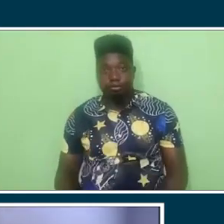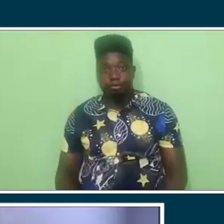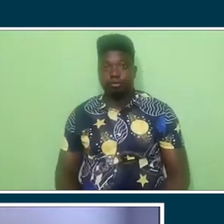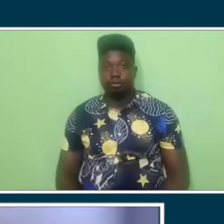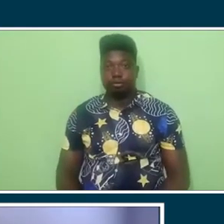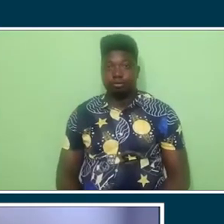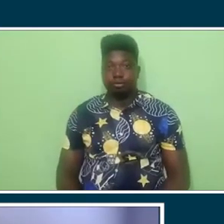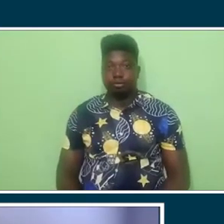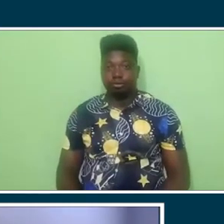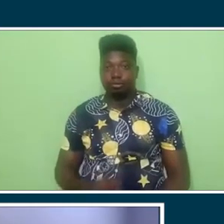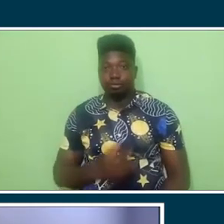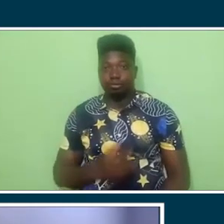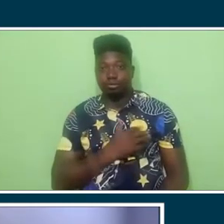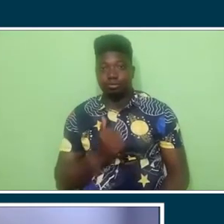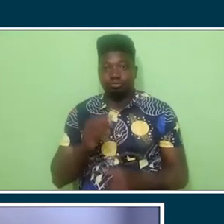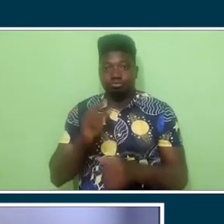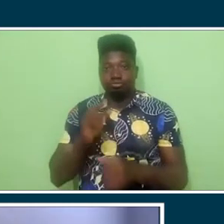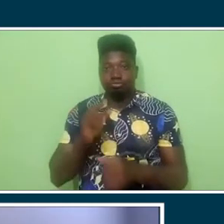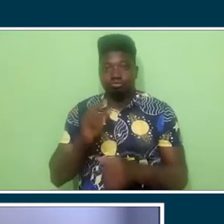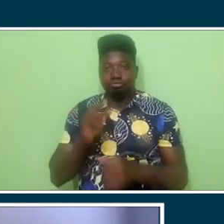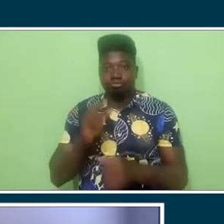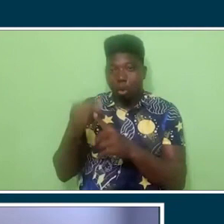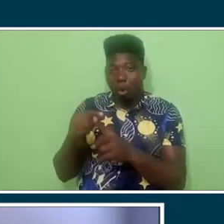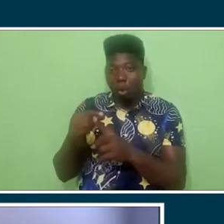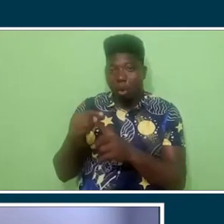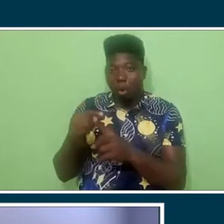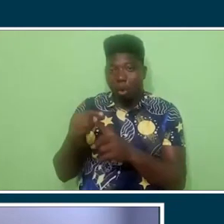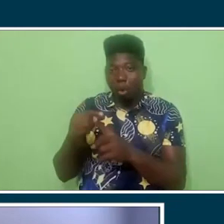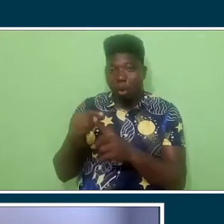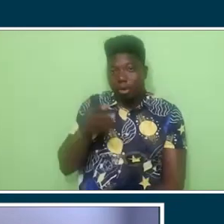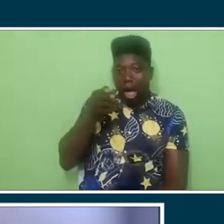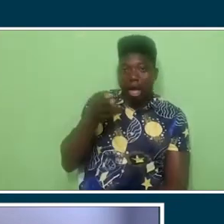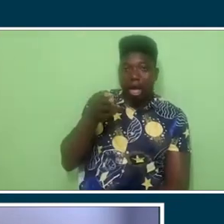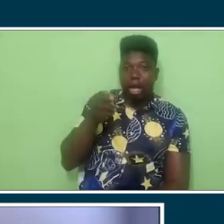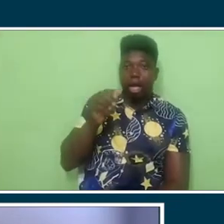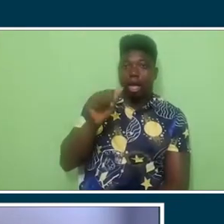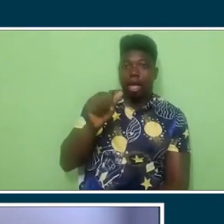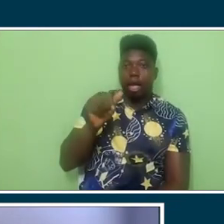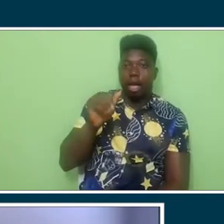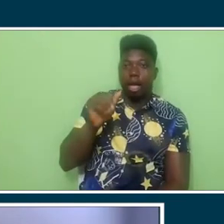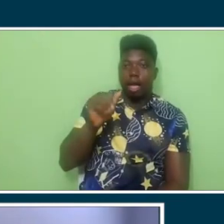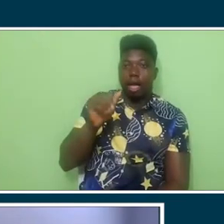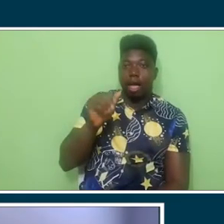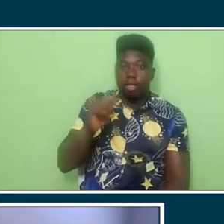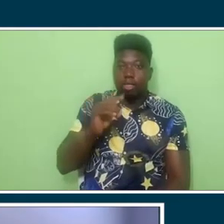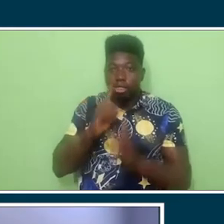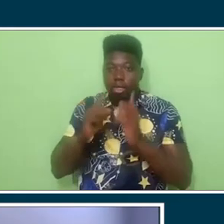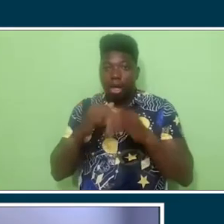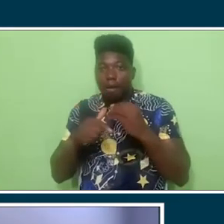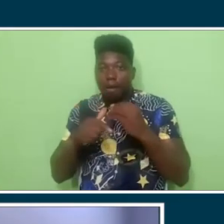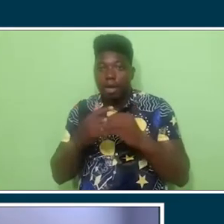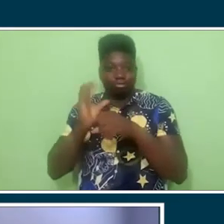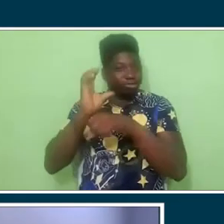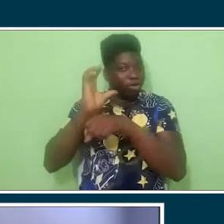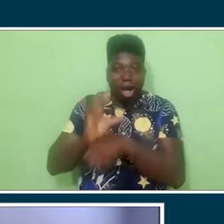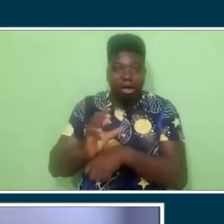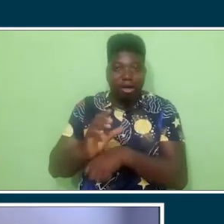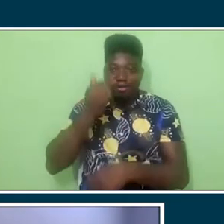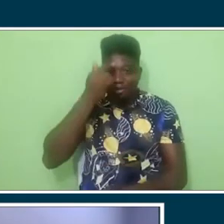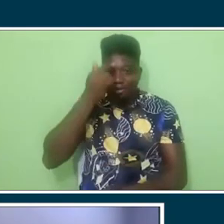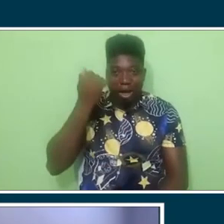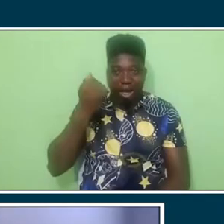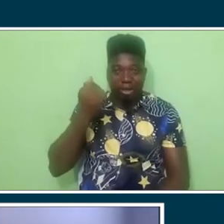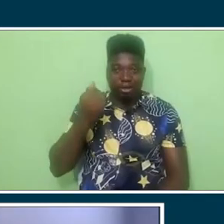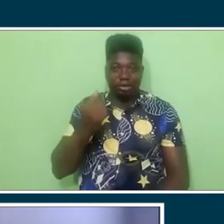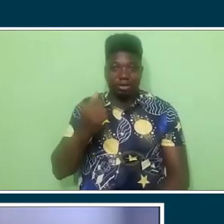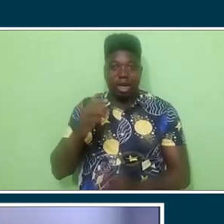word habit to talk about supremacy culture because so much of it is so sunk